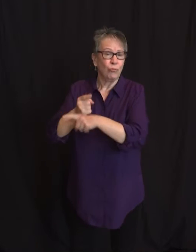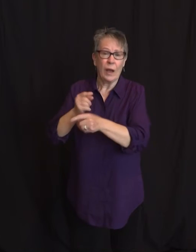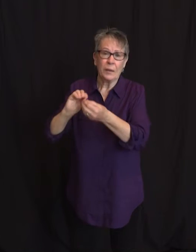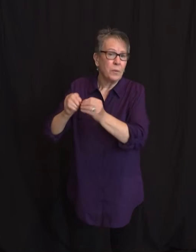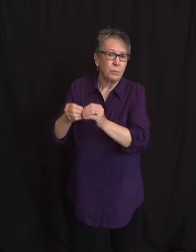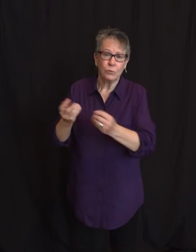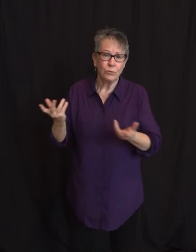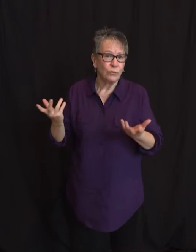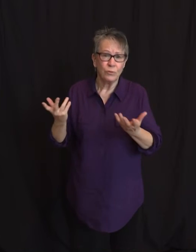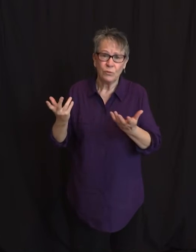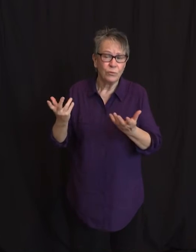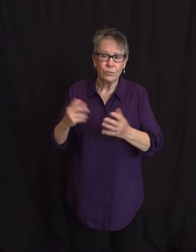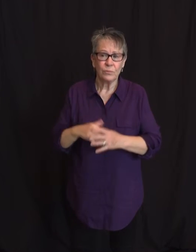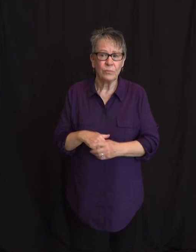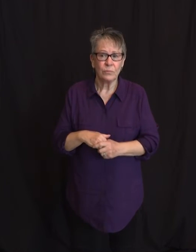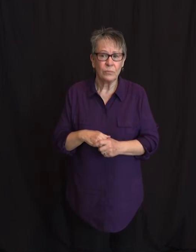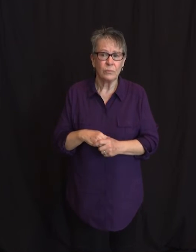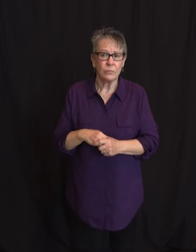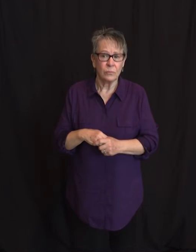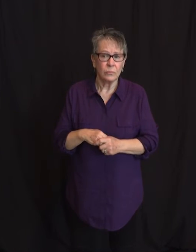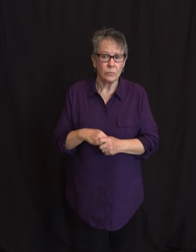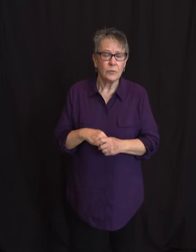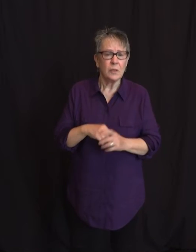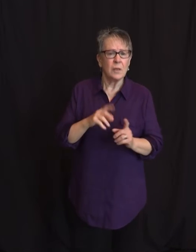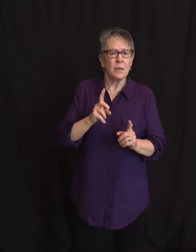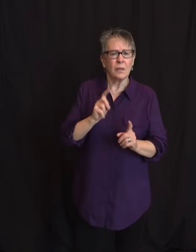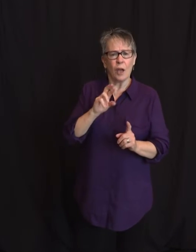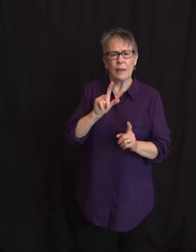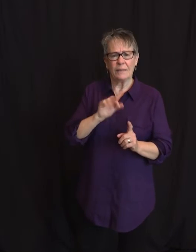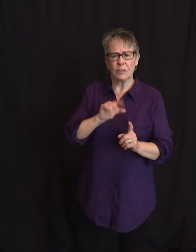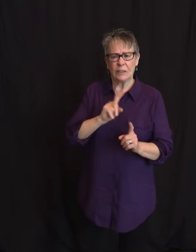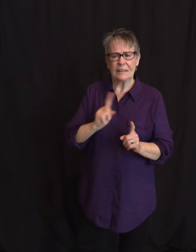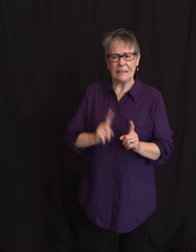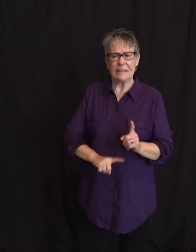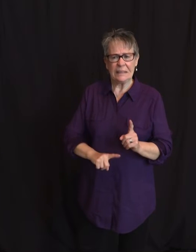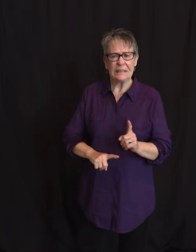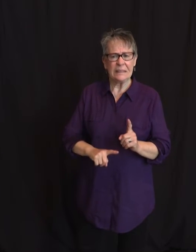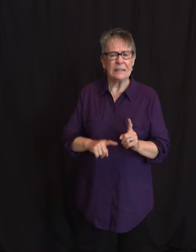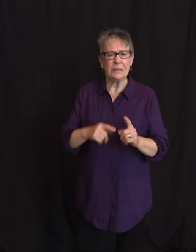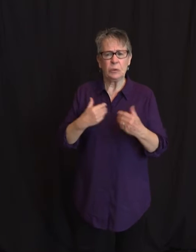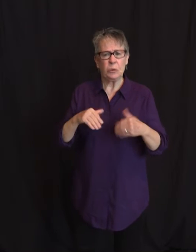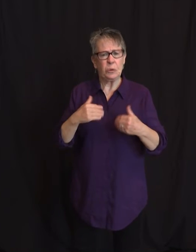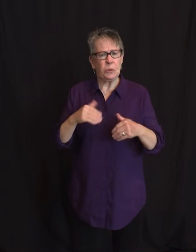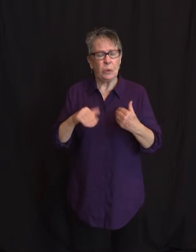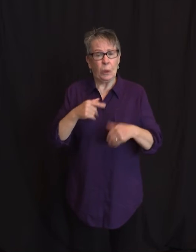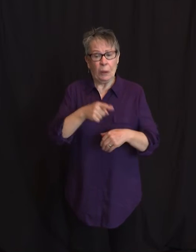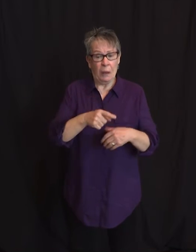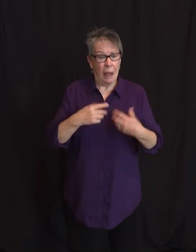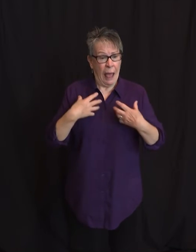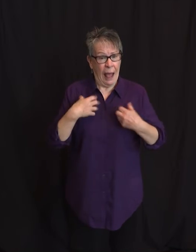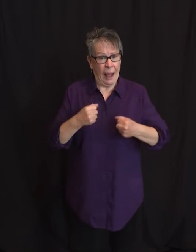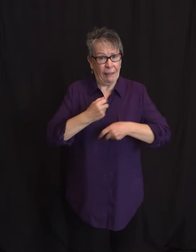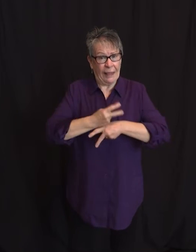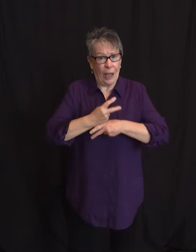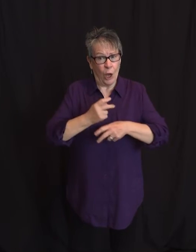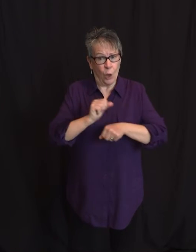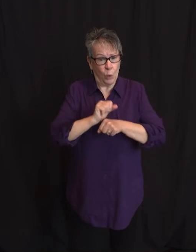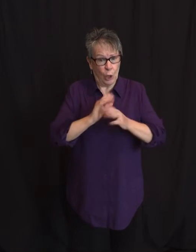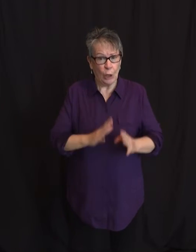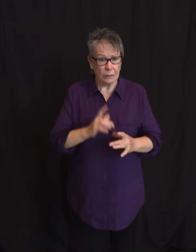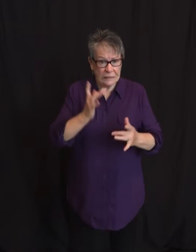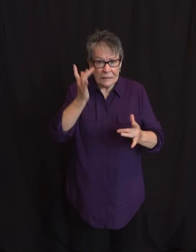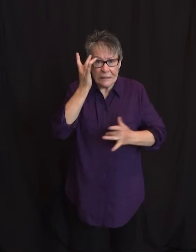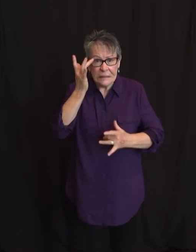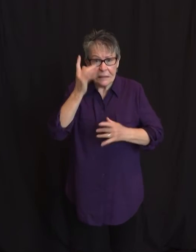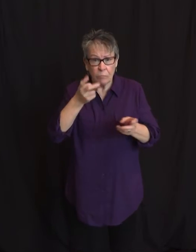certainly know that far too many healthcare workers are becoming infected, and that it certainly great concern for a lot of different reasons. There's no easy